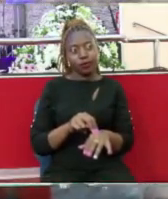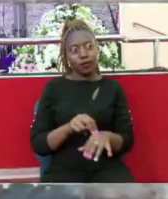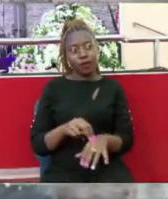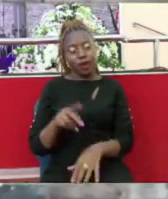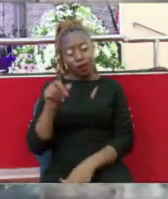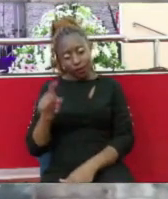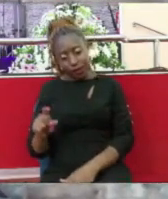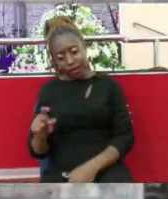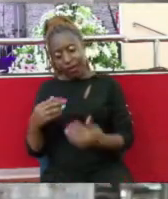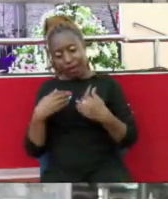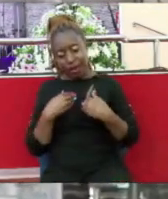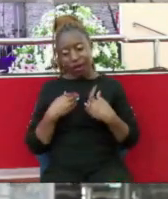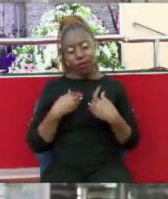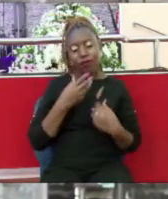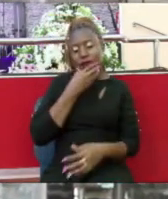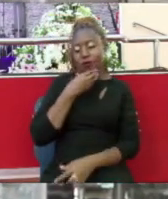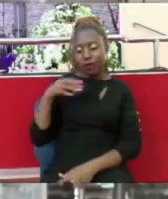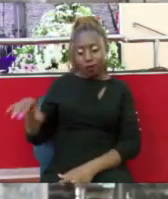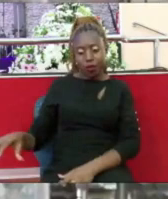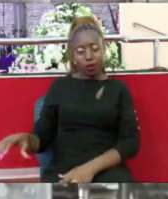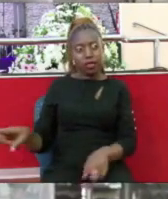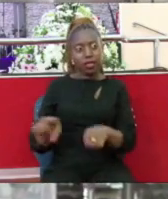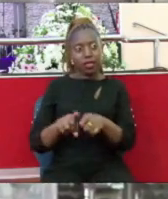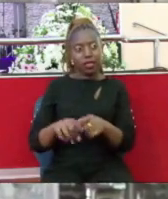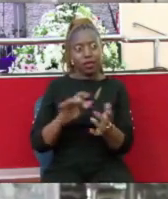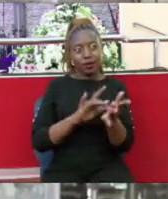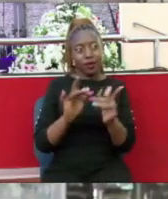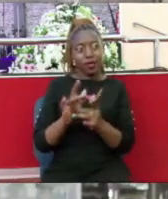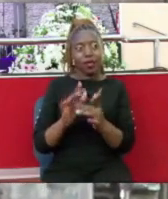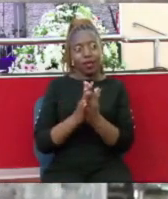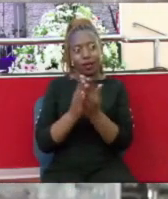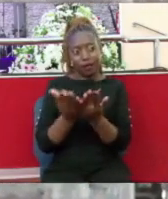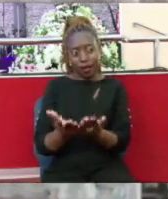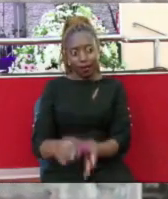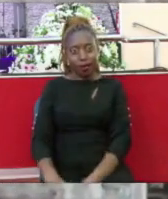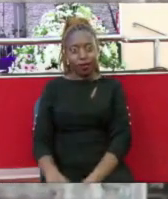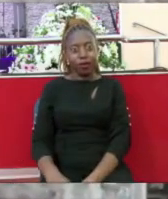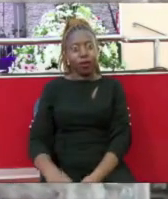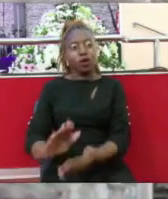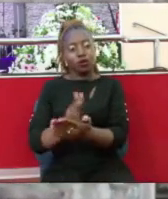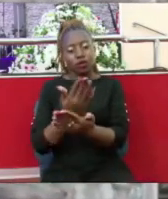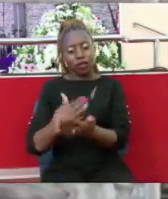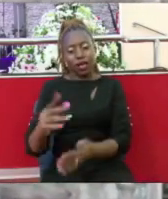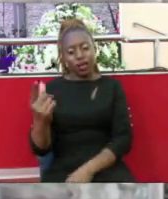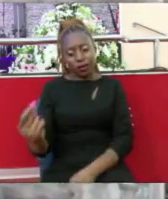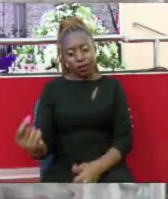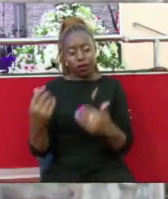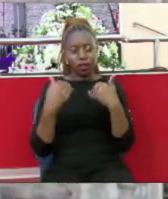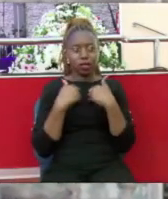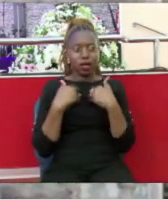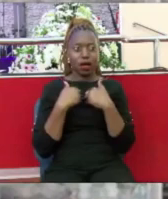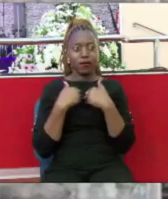boy. Tutabatengeneza tukiwa na vijana ambao wana nidhamu kama. Let me share the little that I have. Nigawe kidogo nilicho nacho.